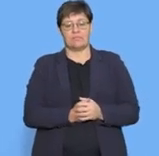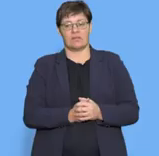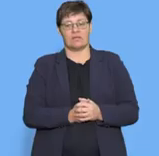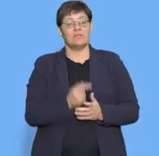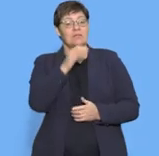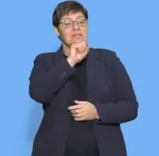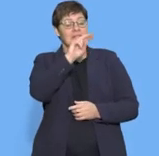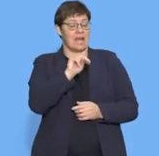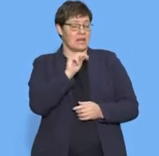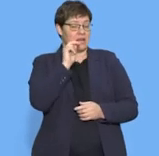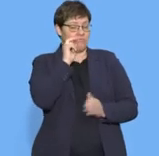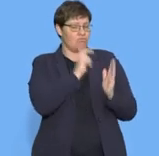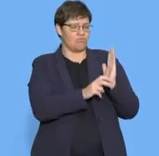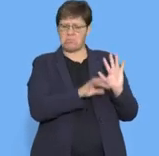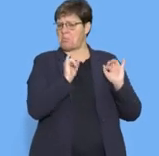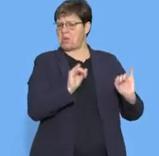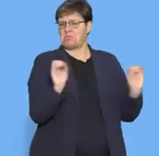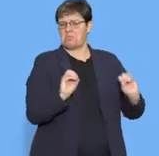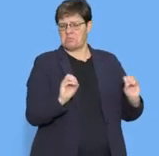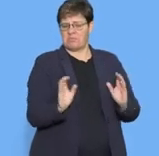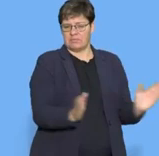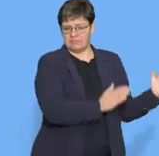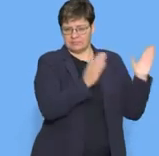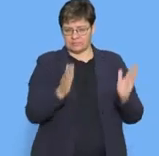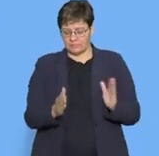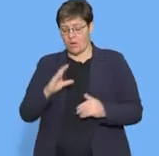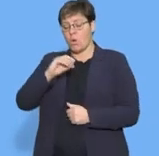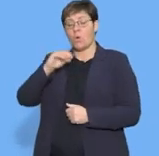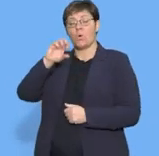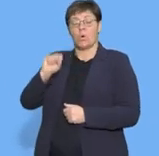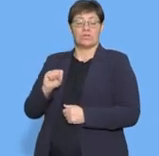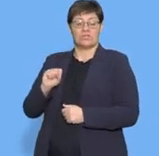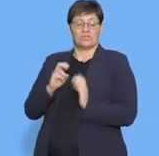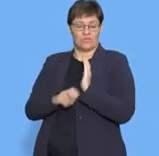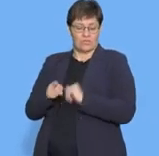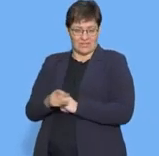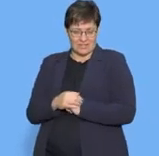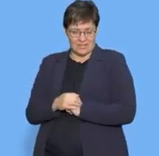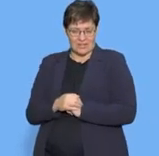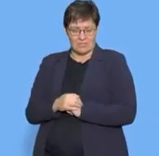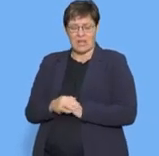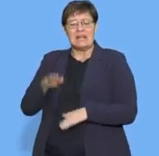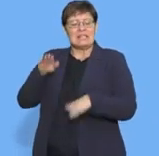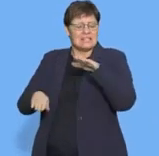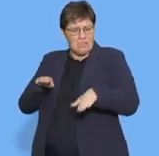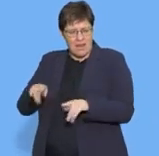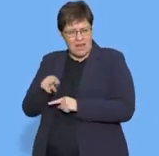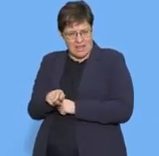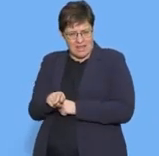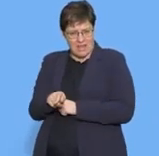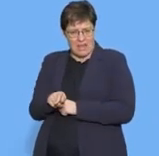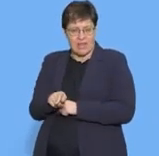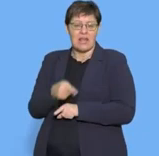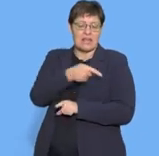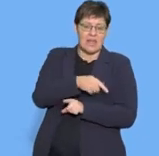Okay, so that was the sine rule proof. Not too bad. Now we're going to do the cos rule proof, which works around the same lines